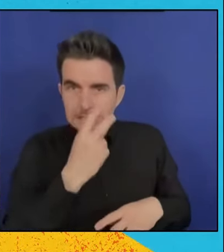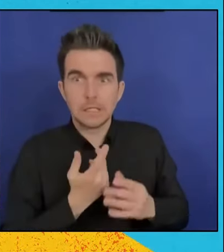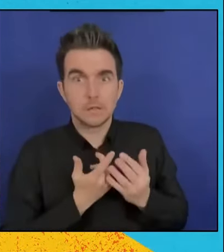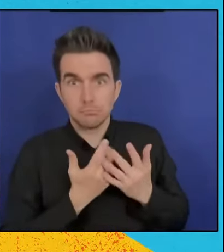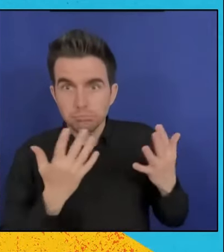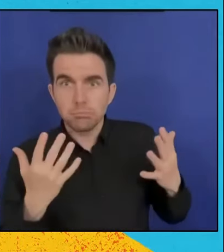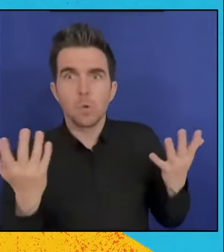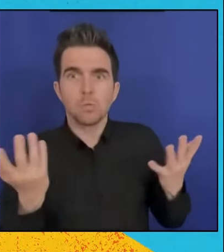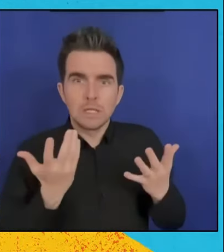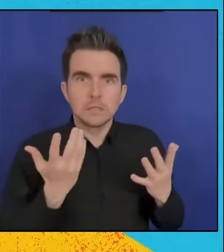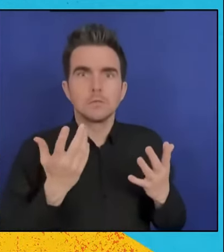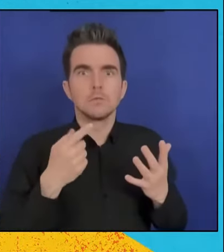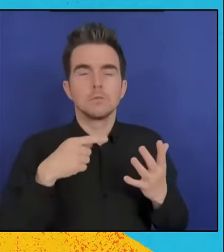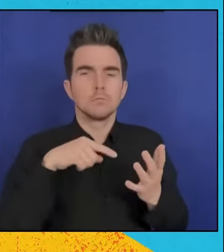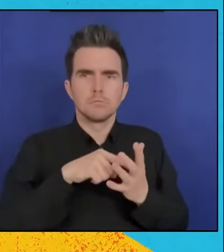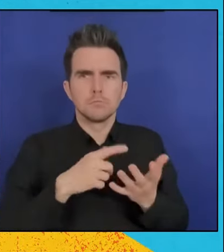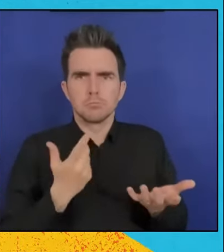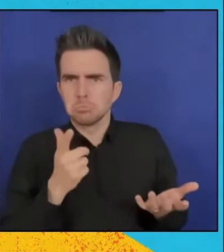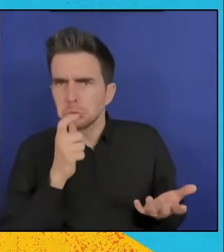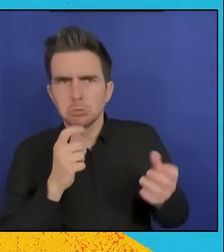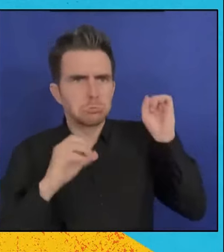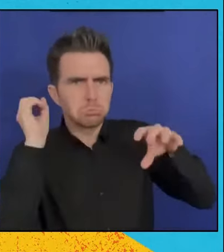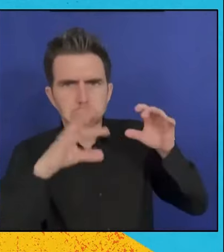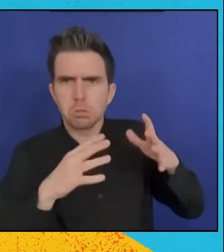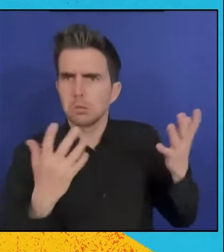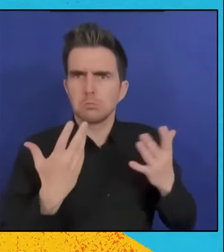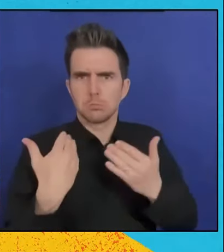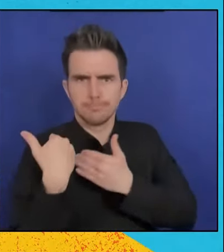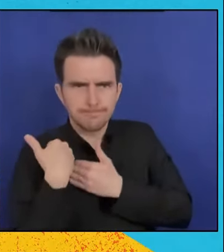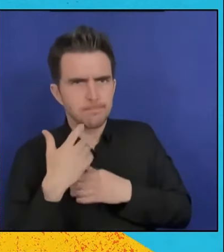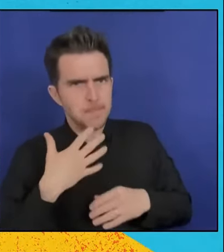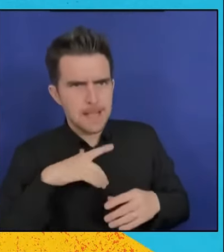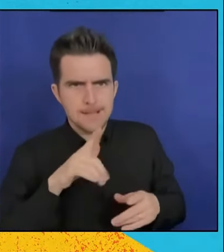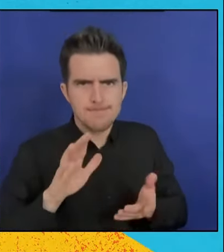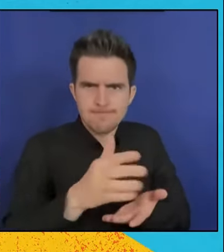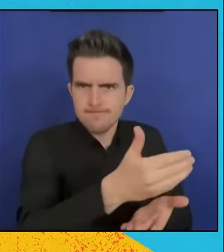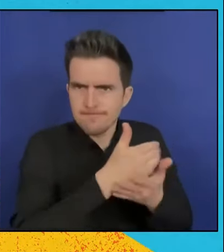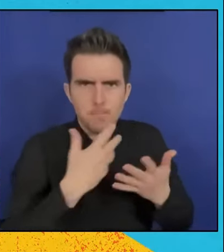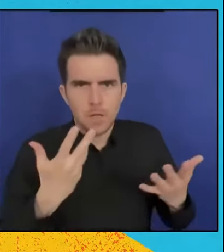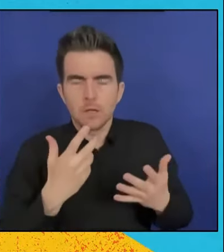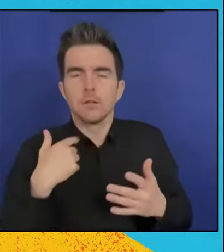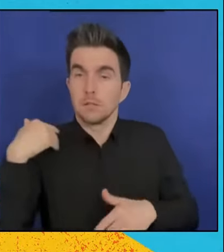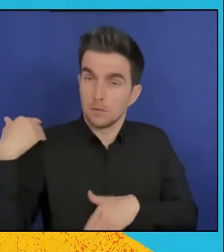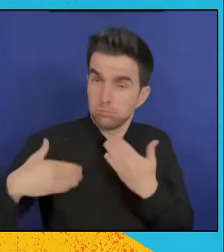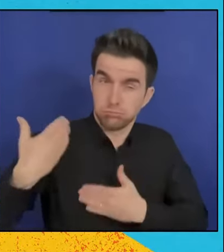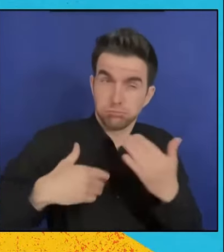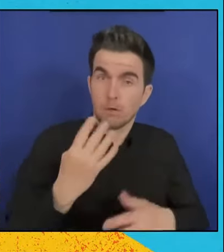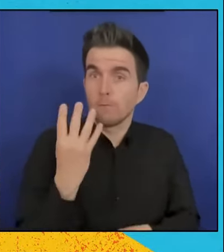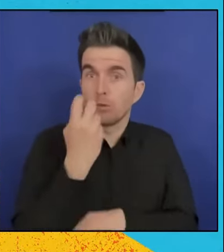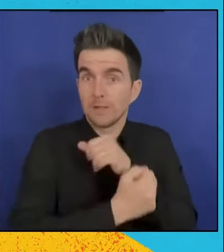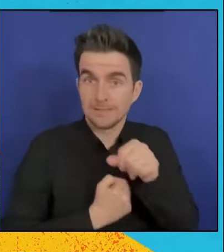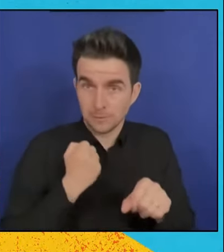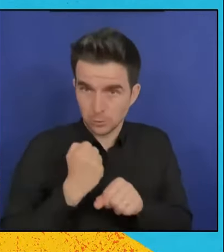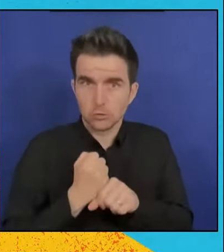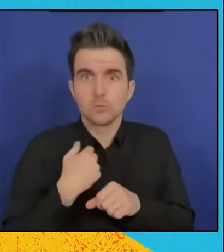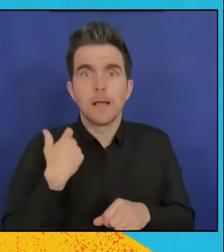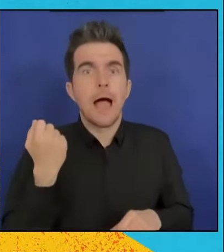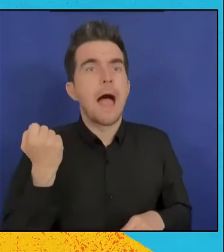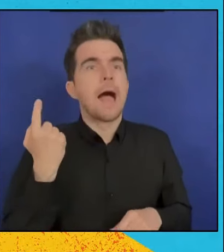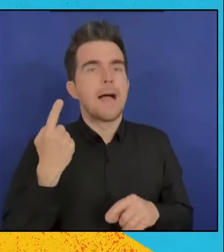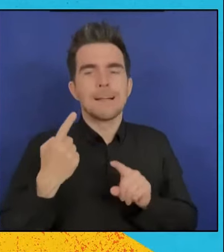realized through the different reports that we have elaborated amazing policy recommendations to the government in order to prevent